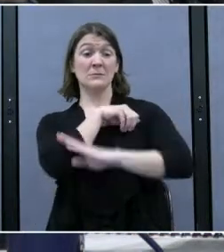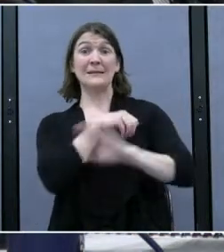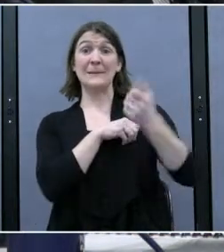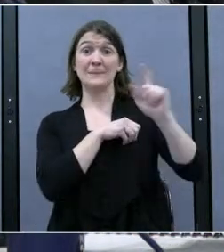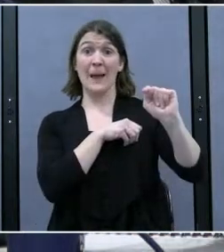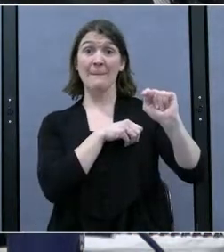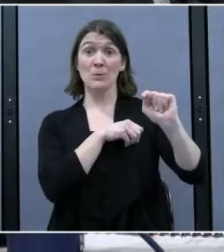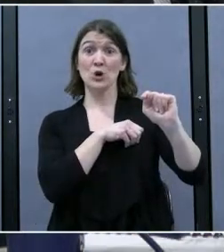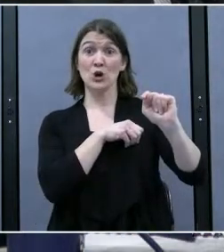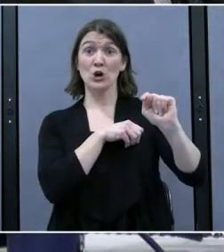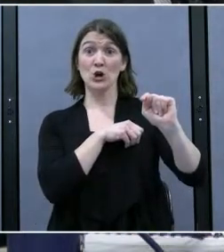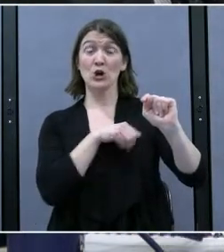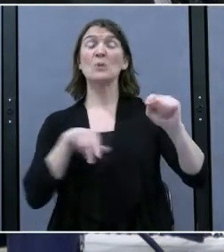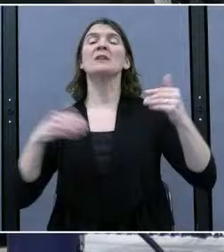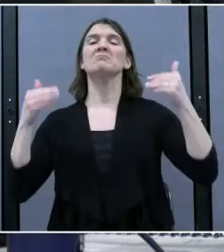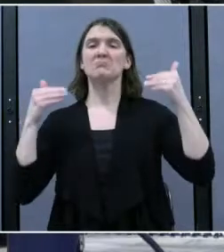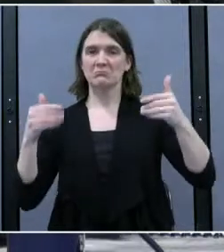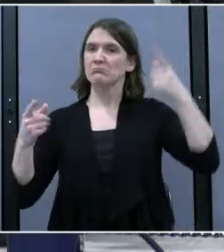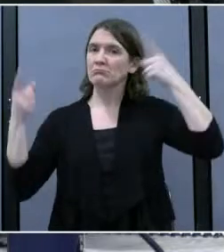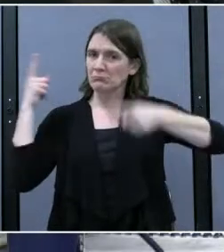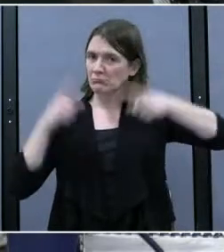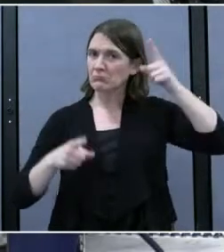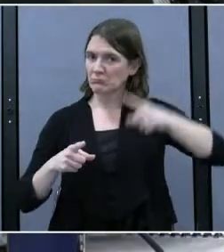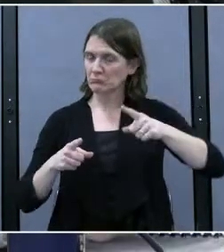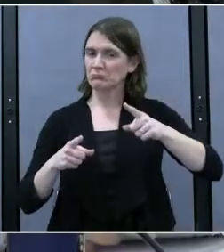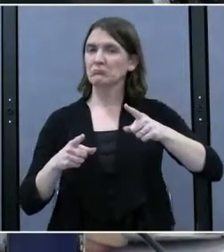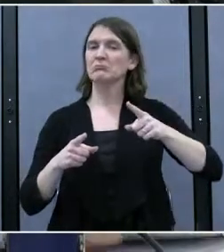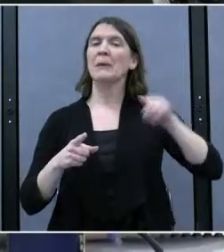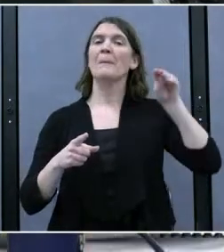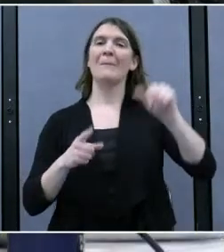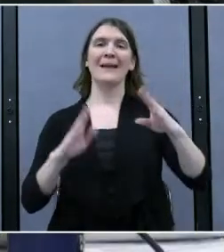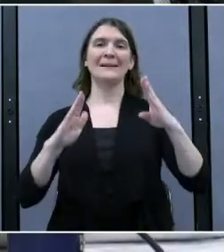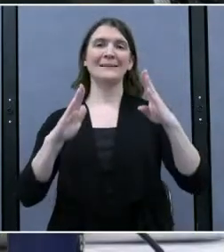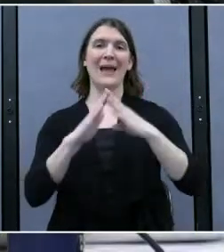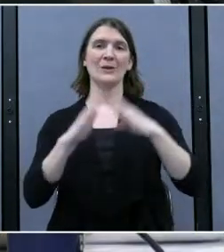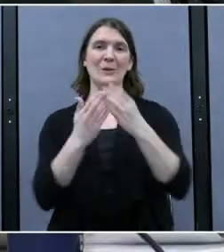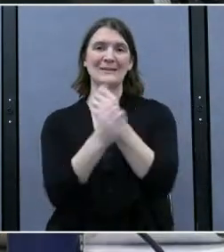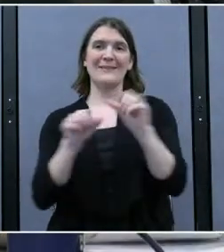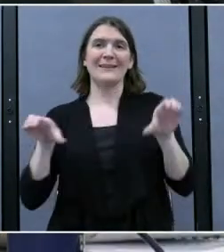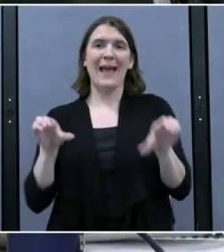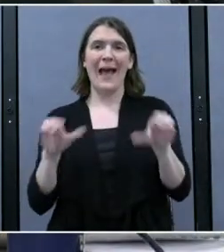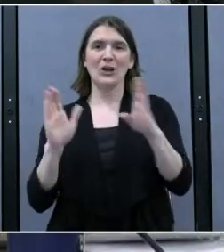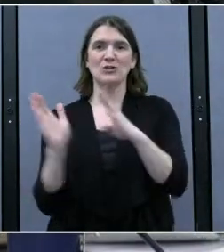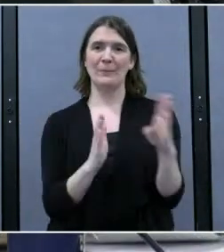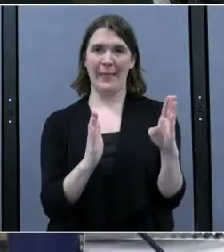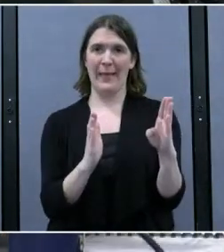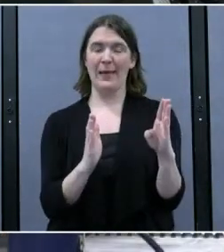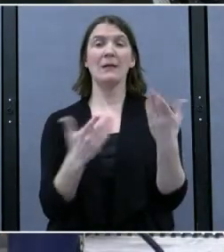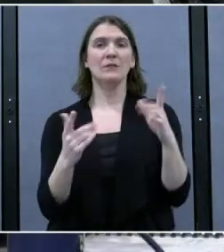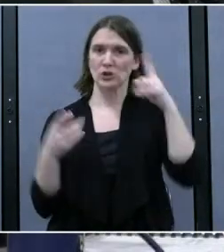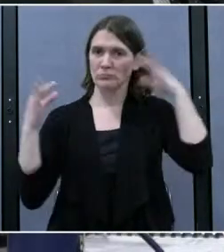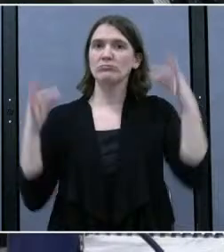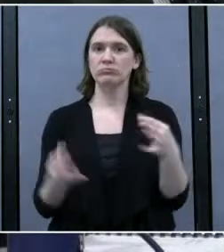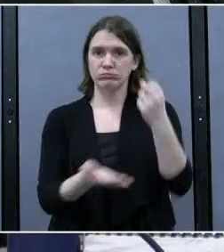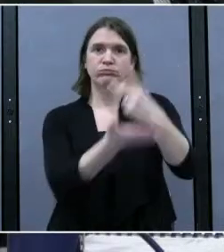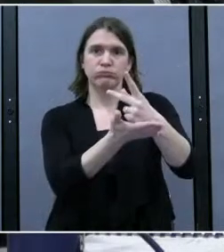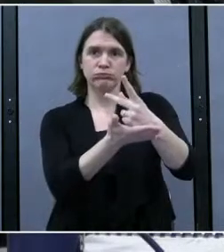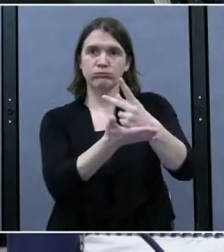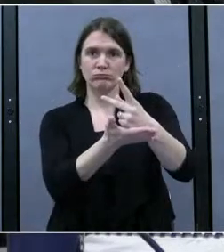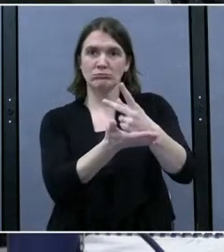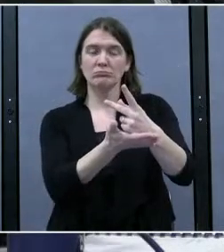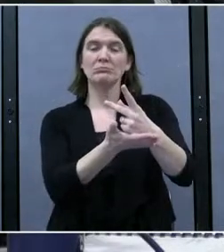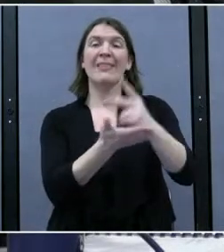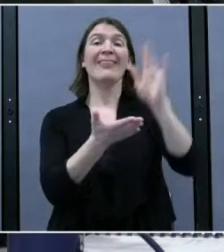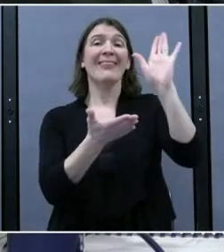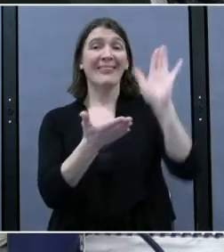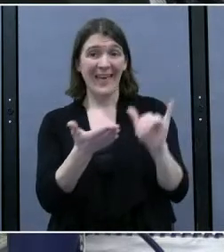September that agreed to fund what was called the Downtown Safety Action Plan. It was an article,